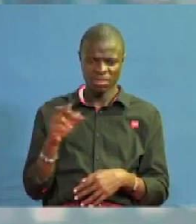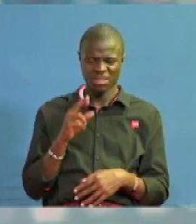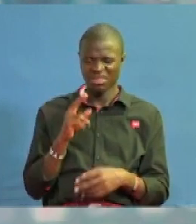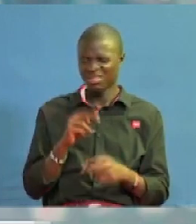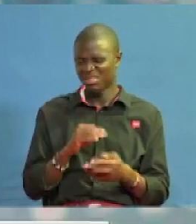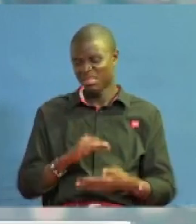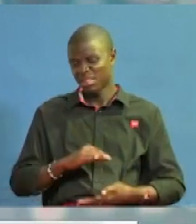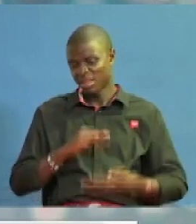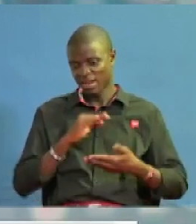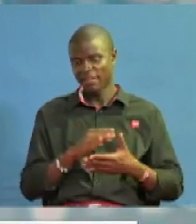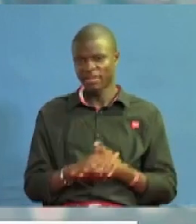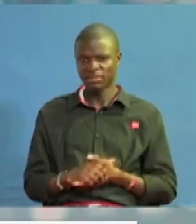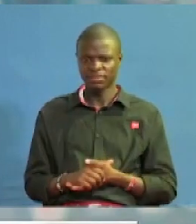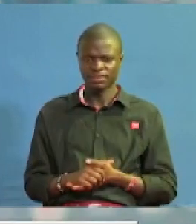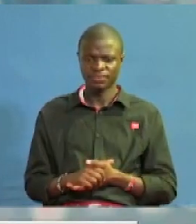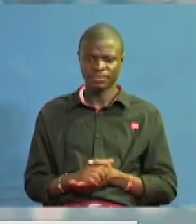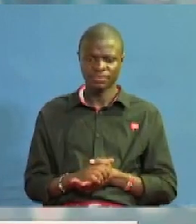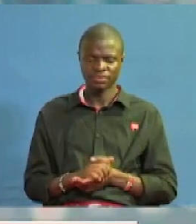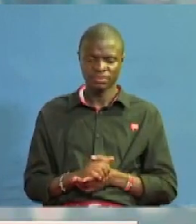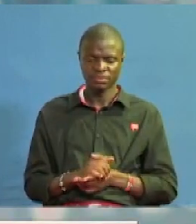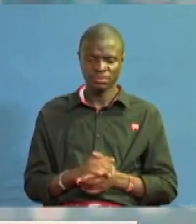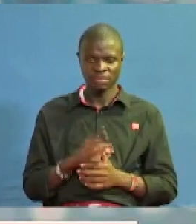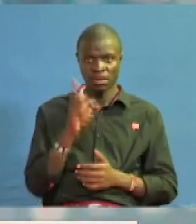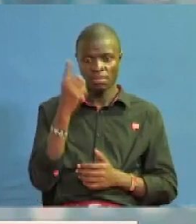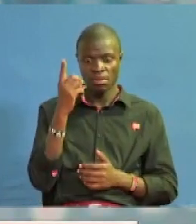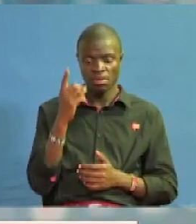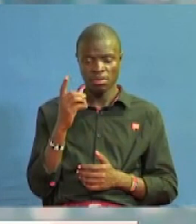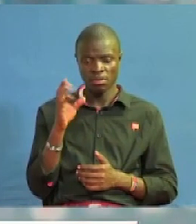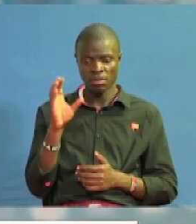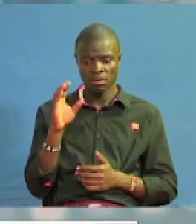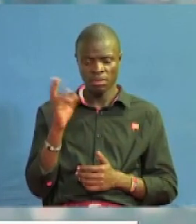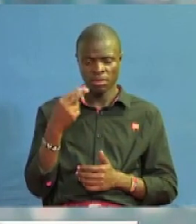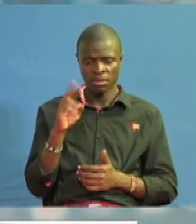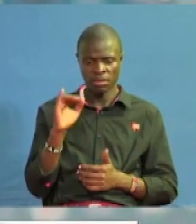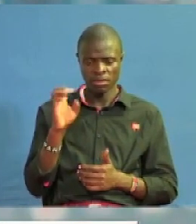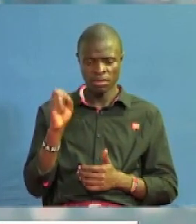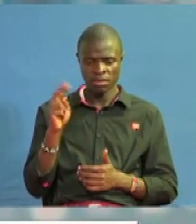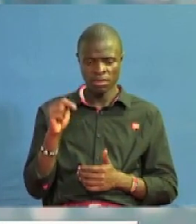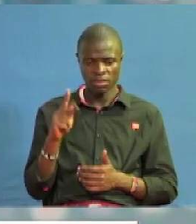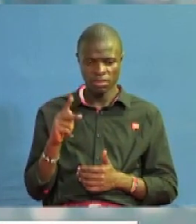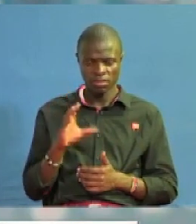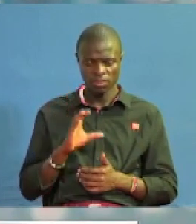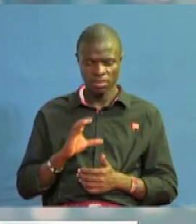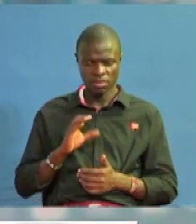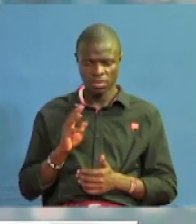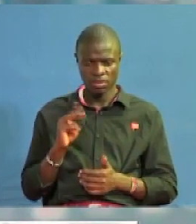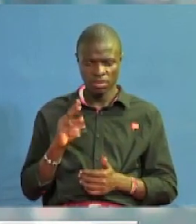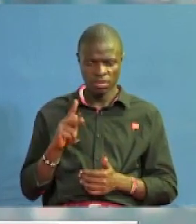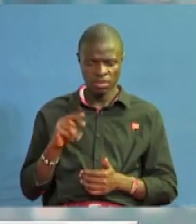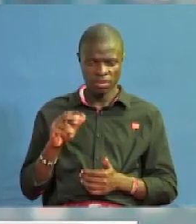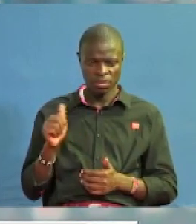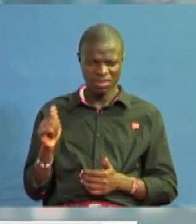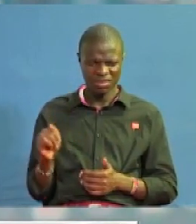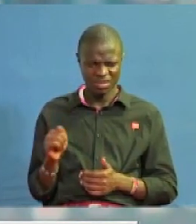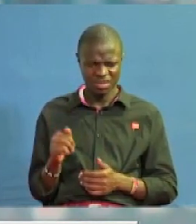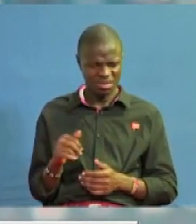threshold. Okay, so you will find that it is the blue chip companies that are mostly trading in the stock exchange. And now this means